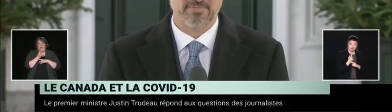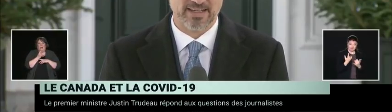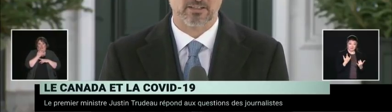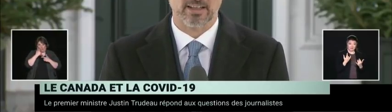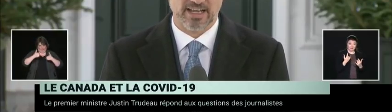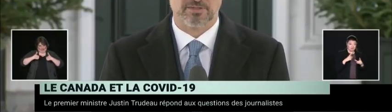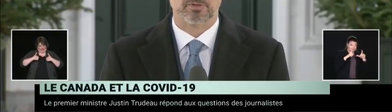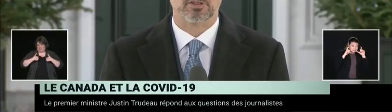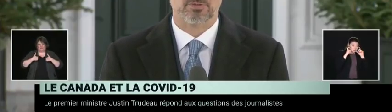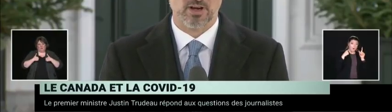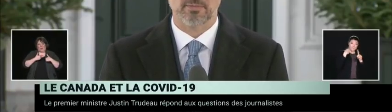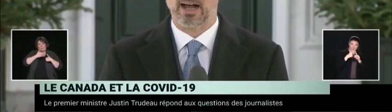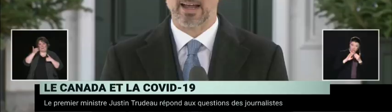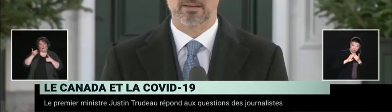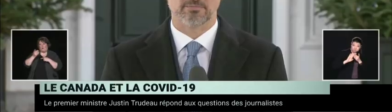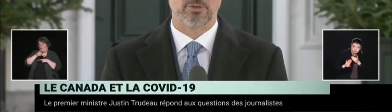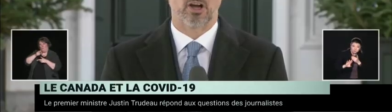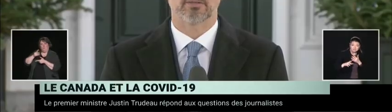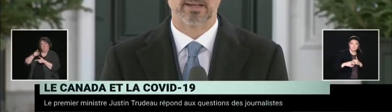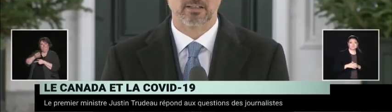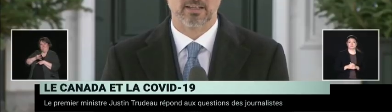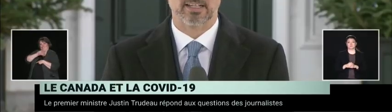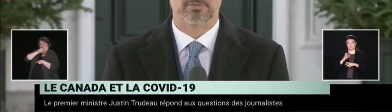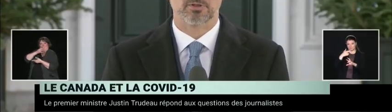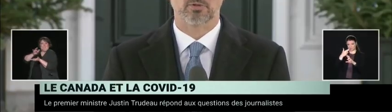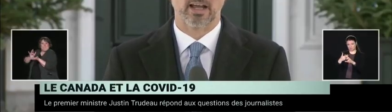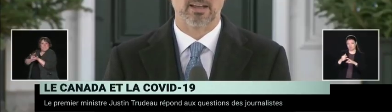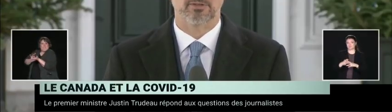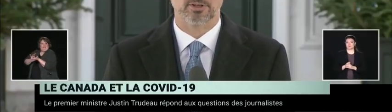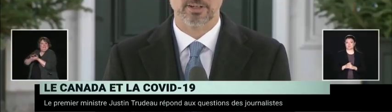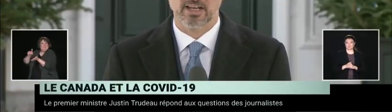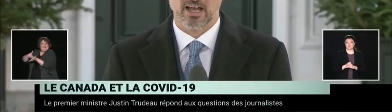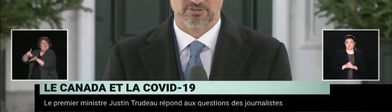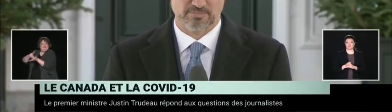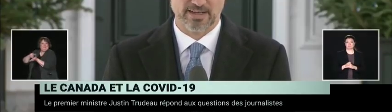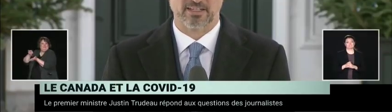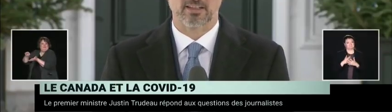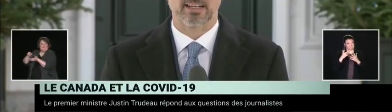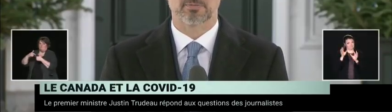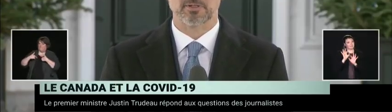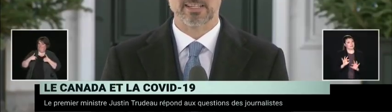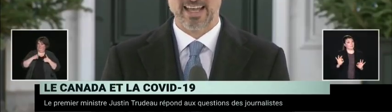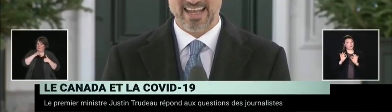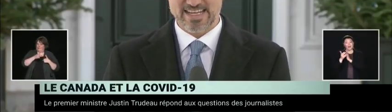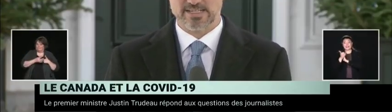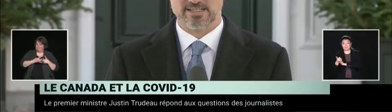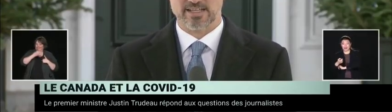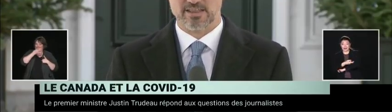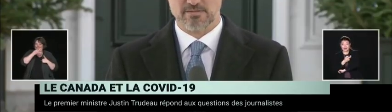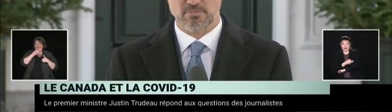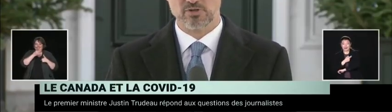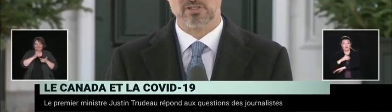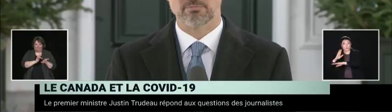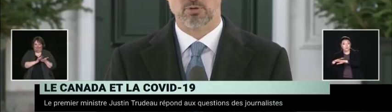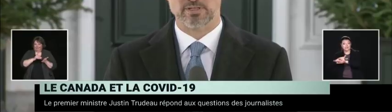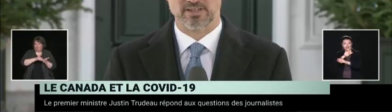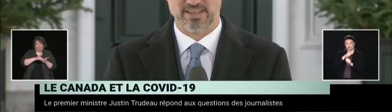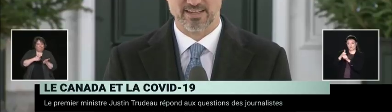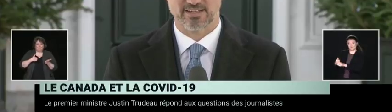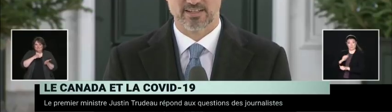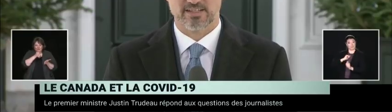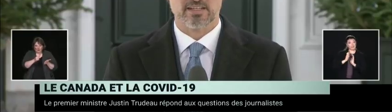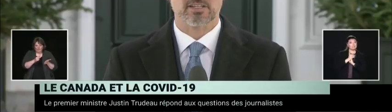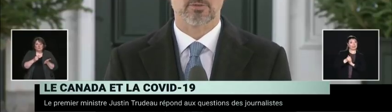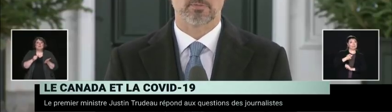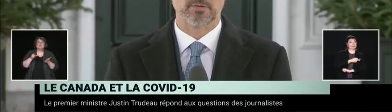of medical experts from. I am not a medical expert. What I have heard from medical experts is that the most important